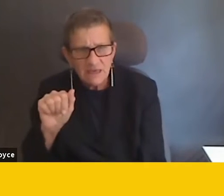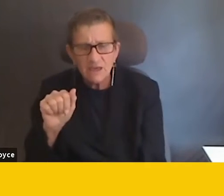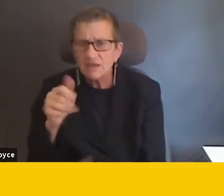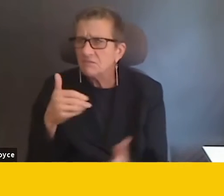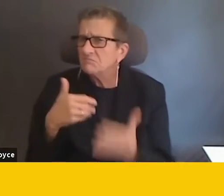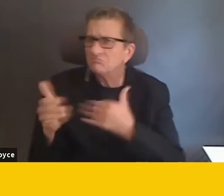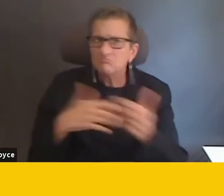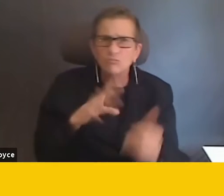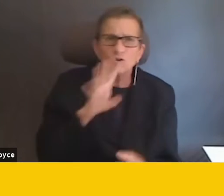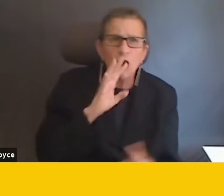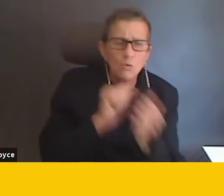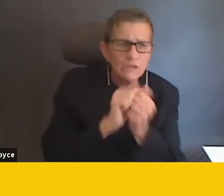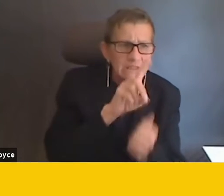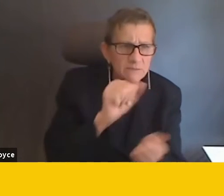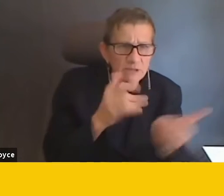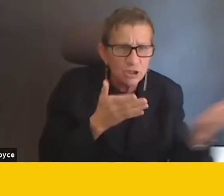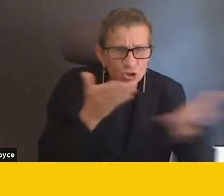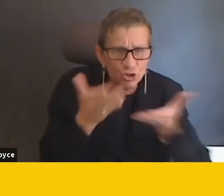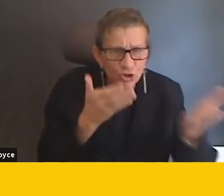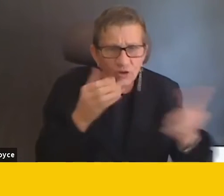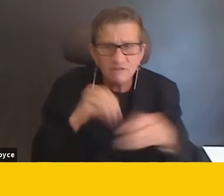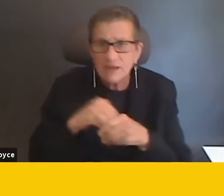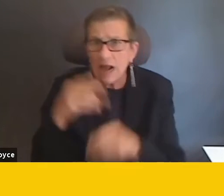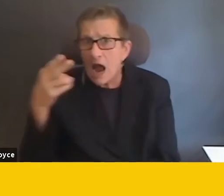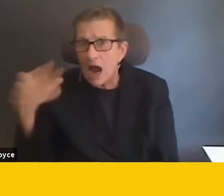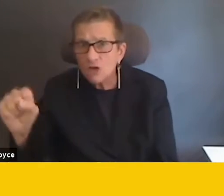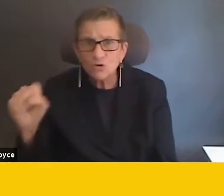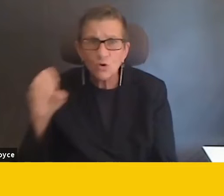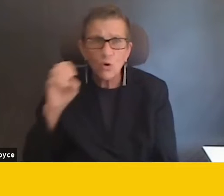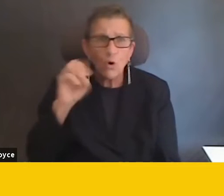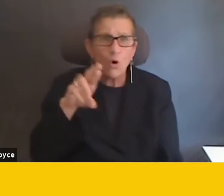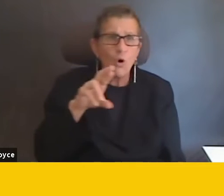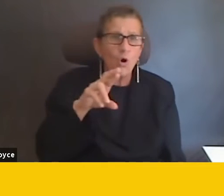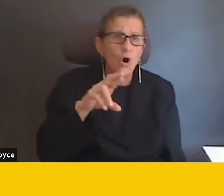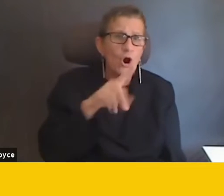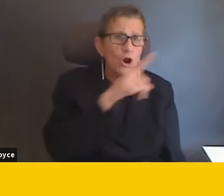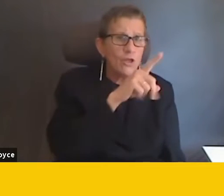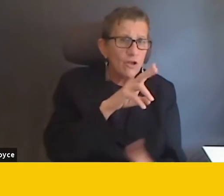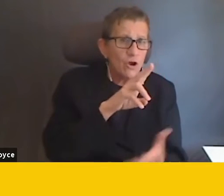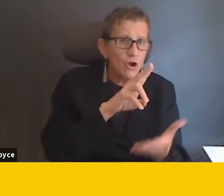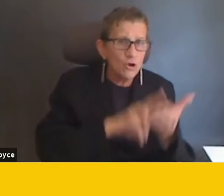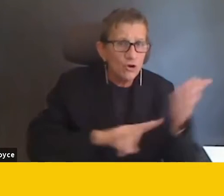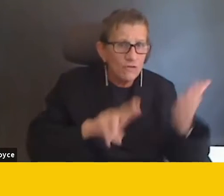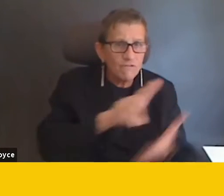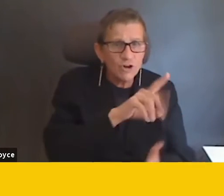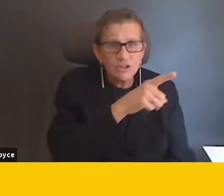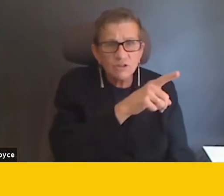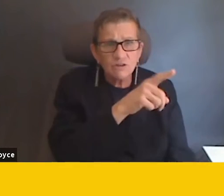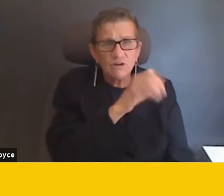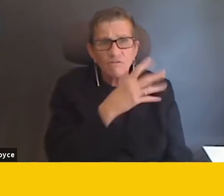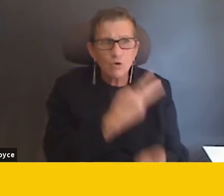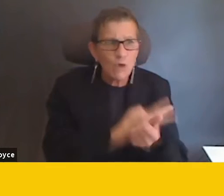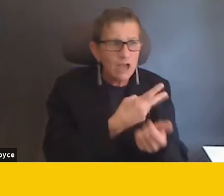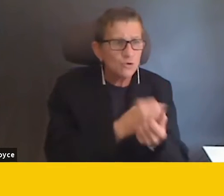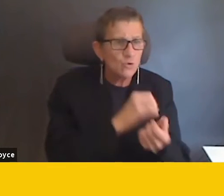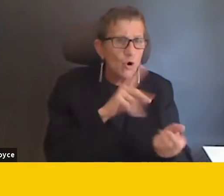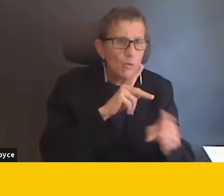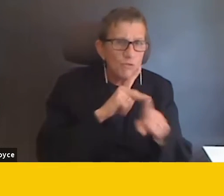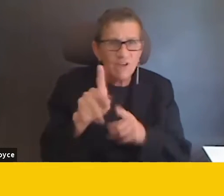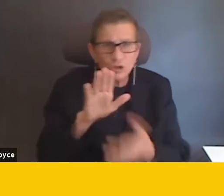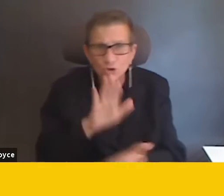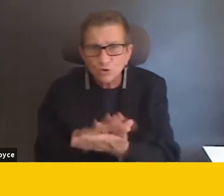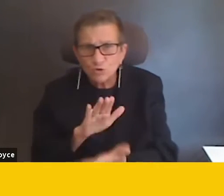with disability services at a high school or the equivalent at the university, if you're a graduate or a professional school, I